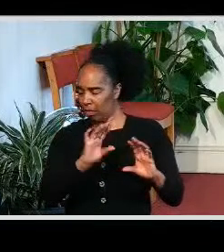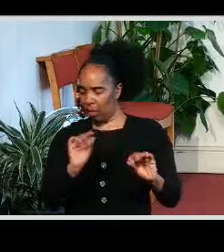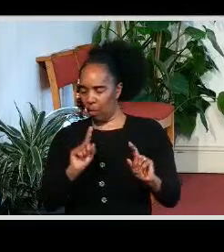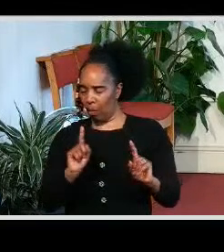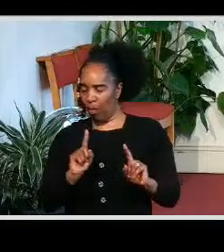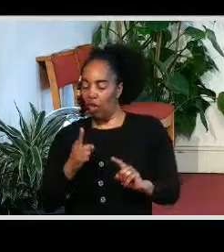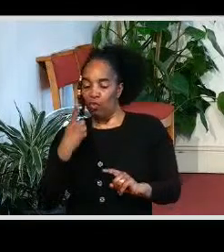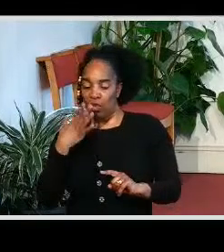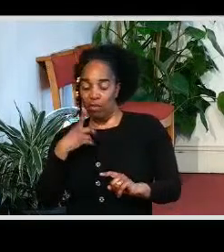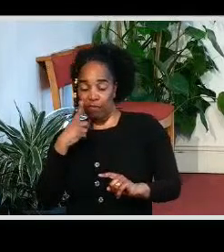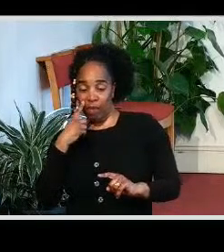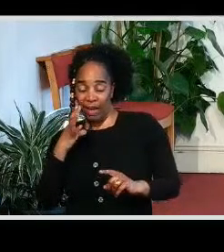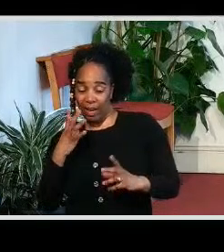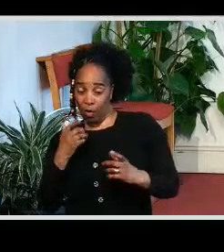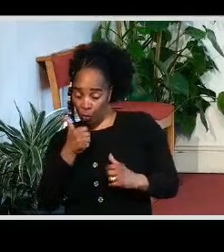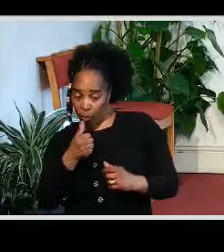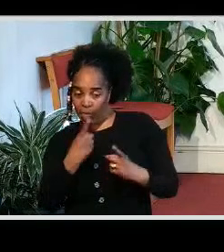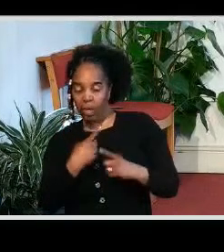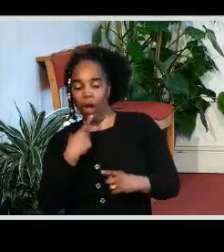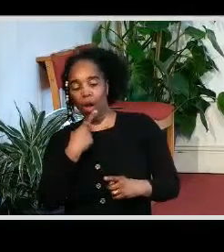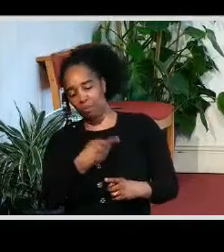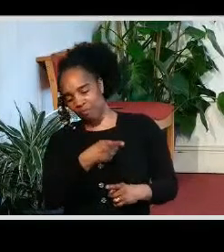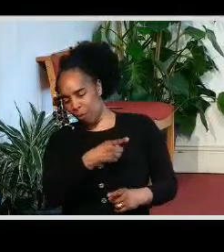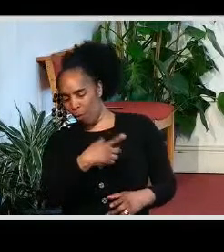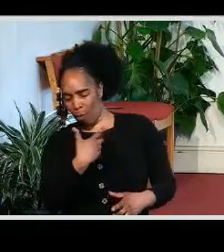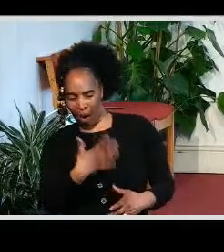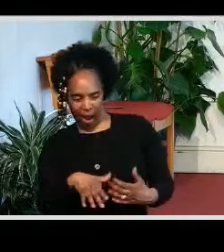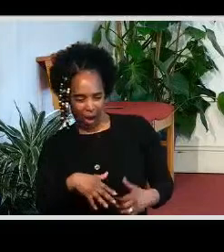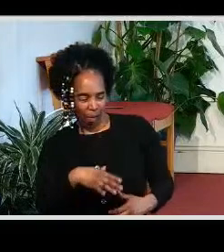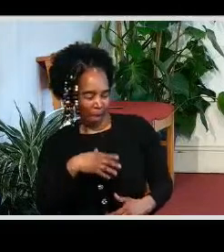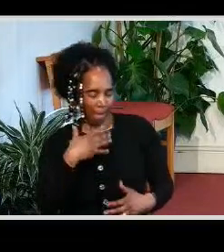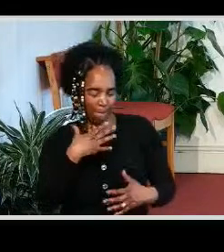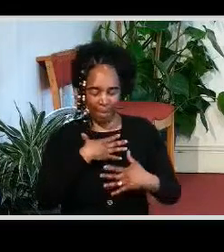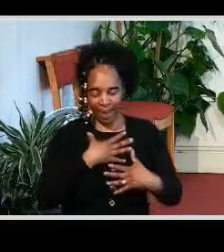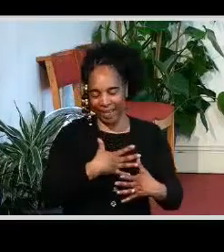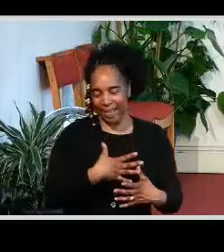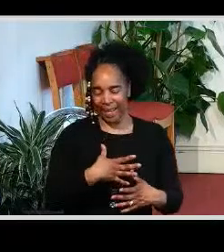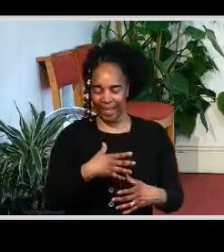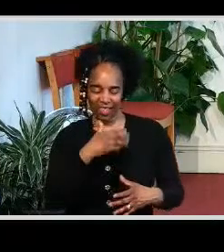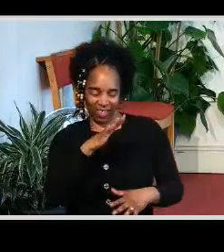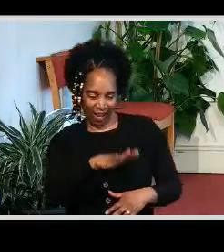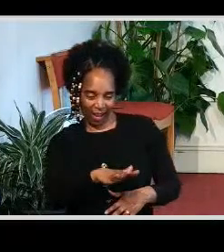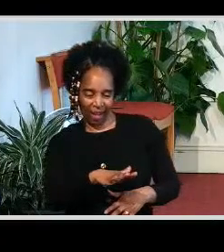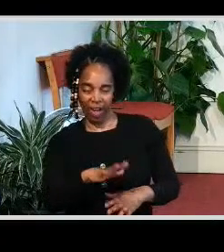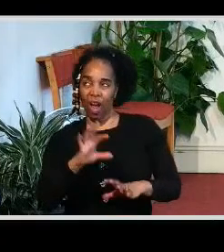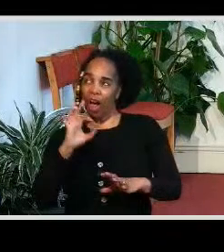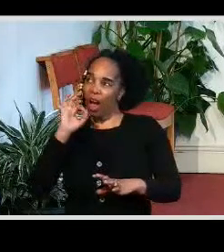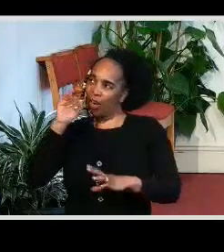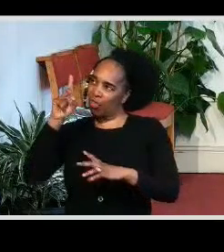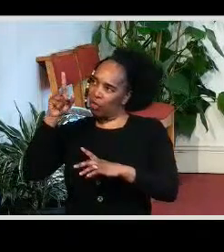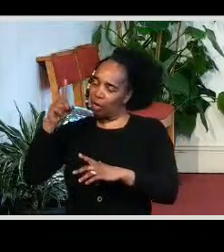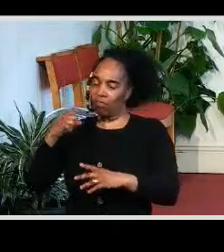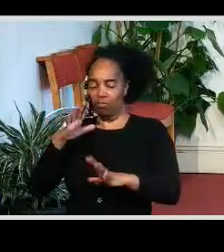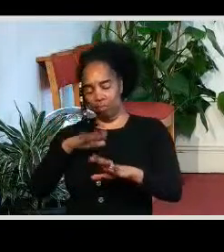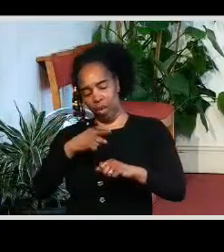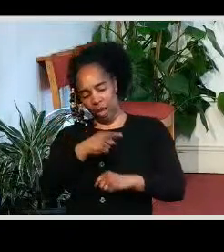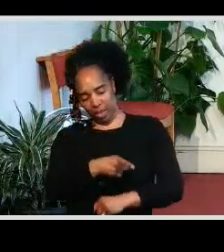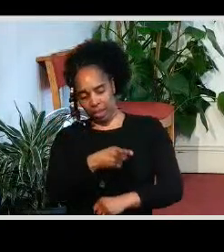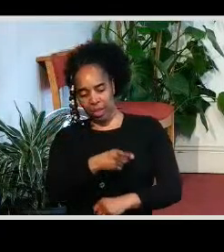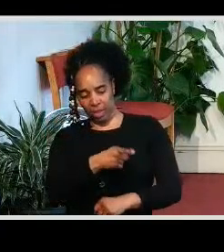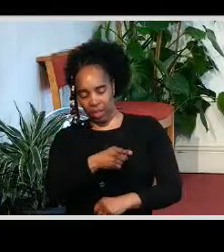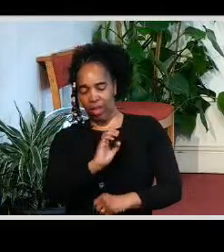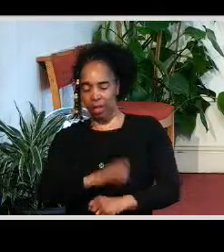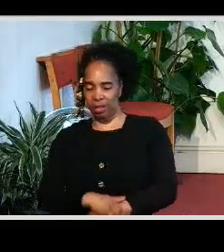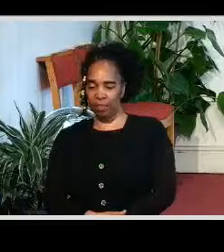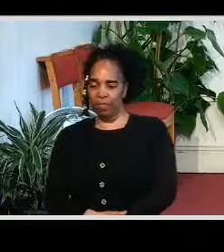something good to say about that child. If we're going to ask God to bless, God has allowed, and let me say